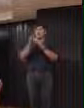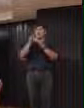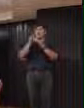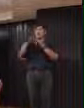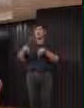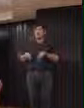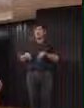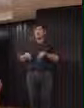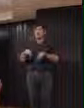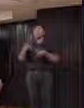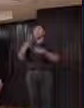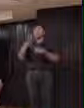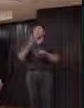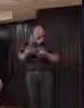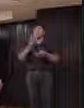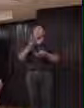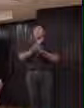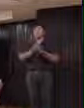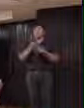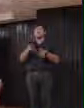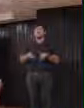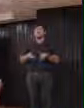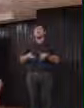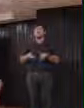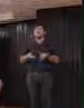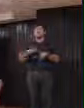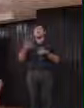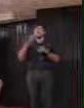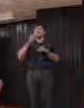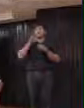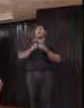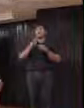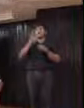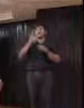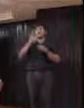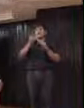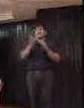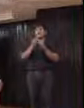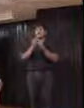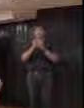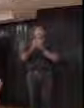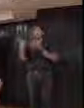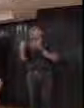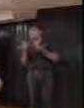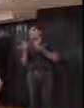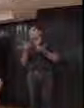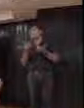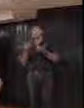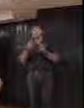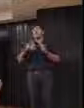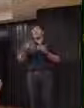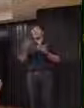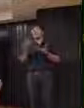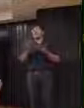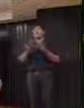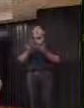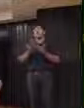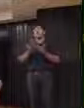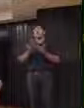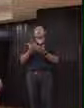that has to be stopped. Now, whether it's through revoking 35A or only through, in fact,